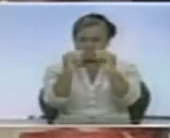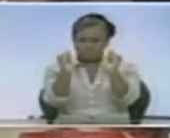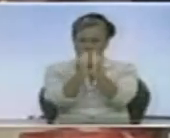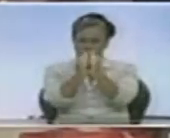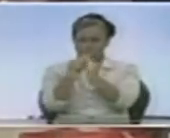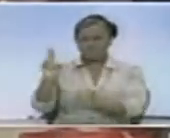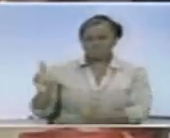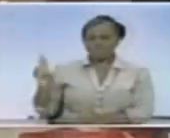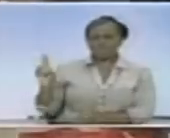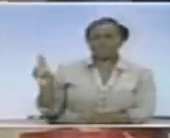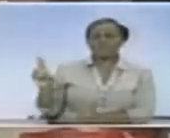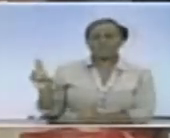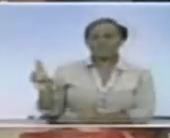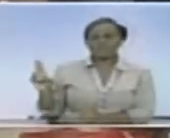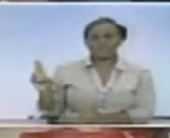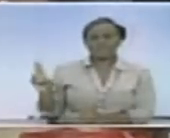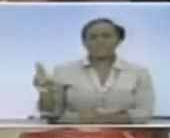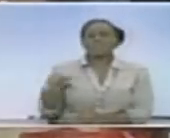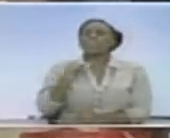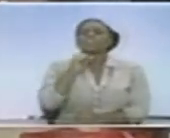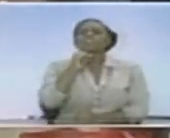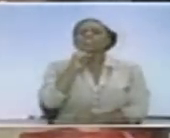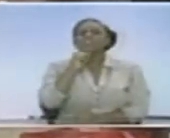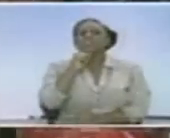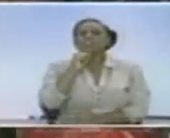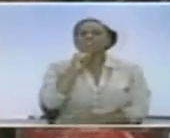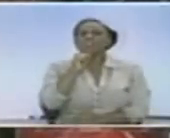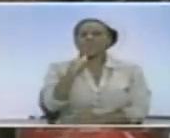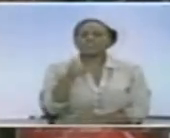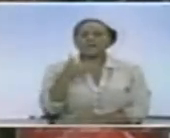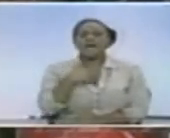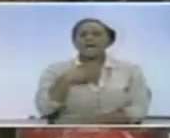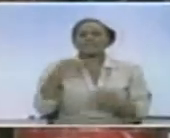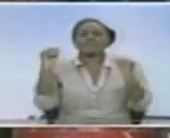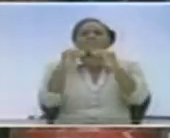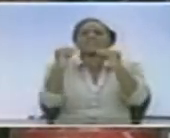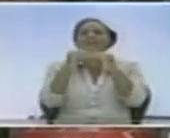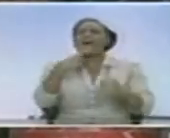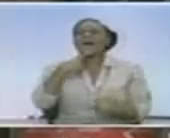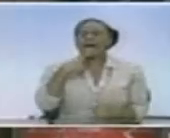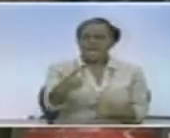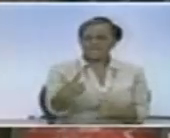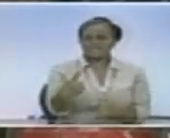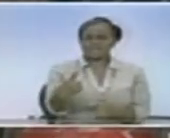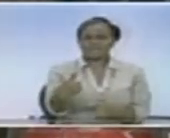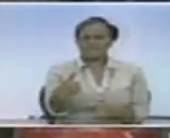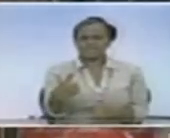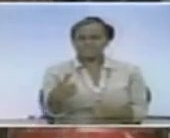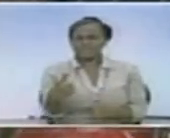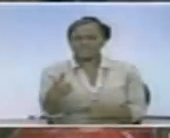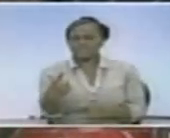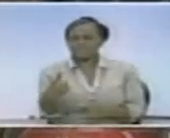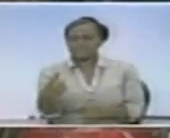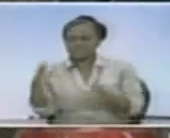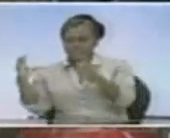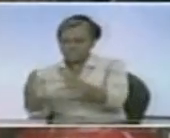Uhuru. Not to have a, not to have a meeting of 100, one section and